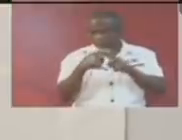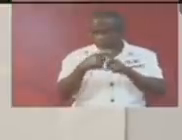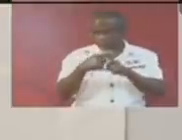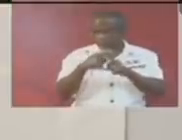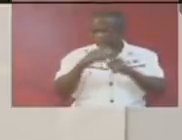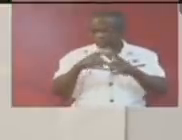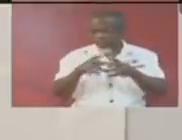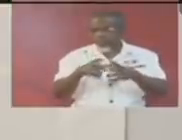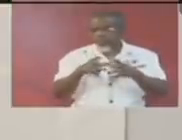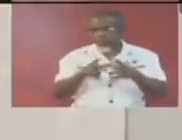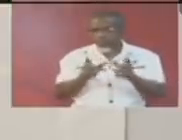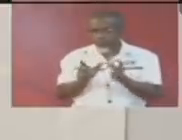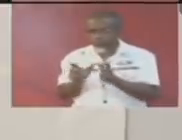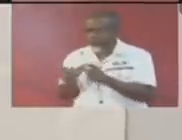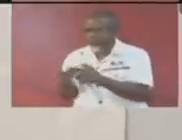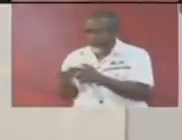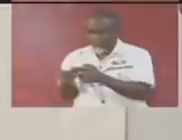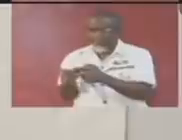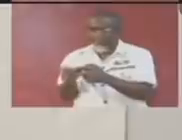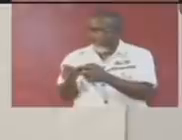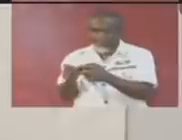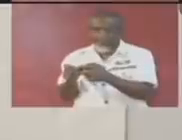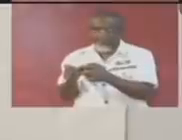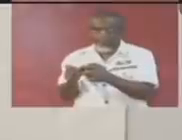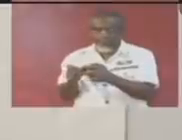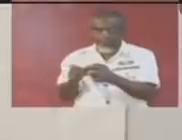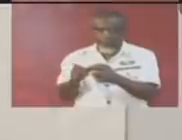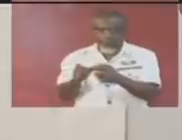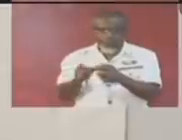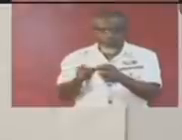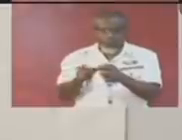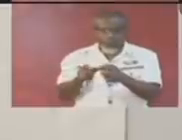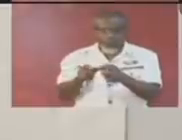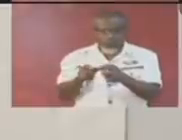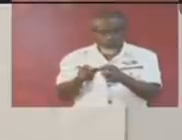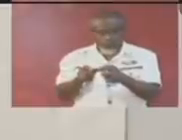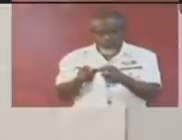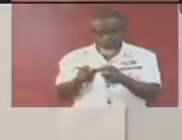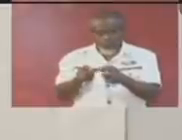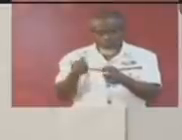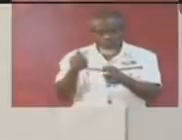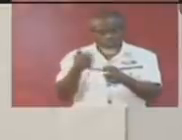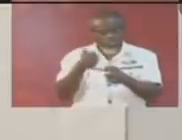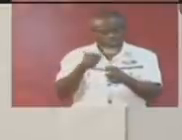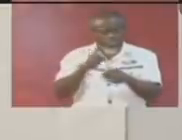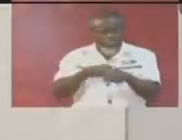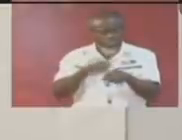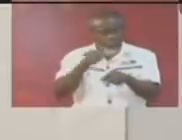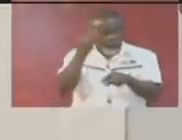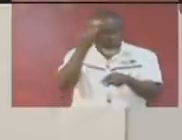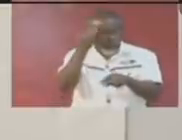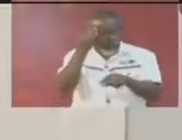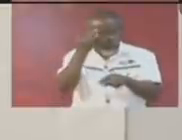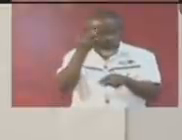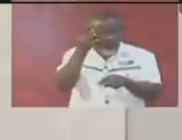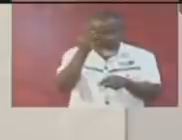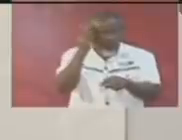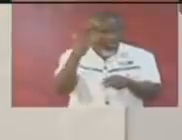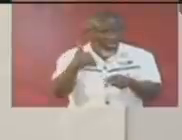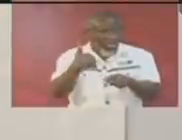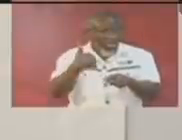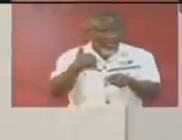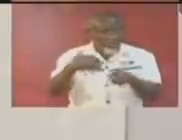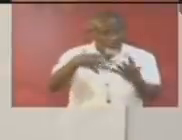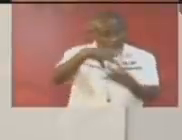What's important to note is that in advance of any potential increases, if the